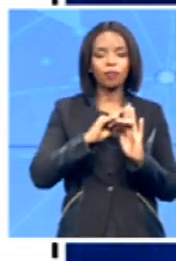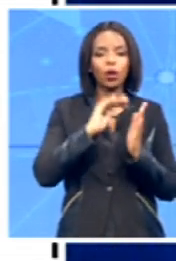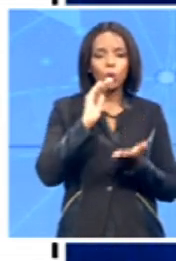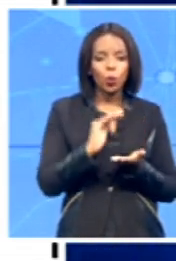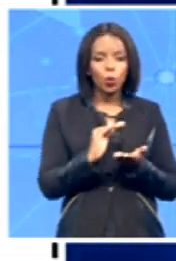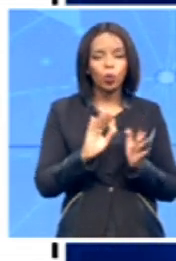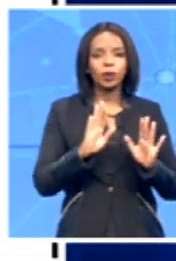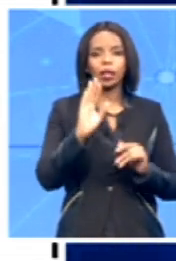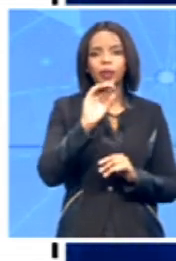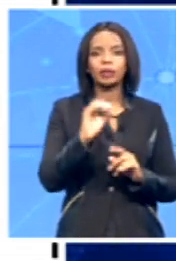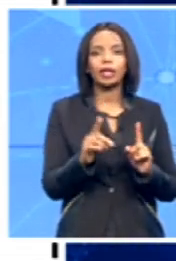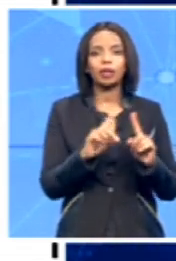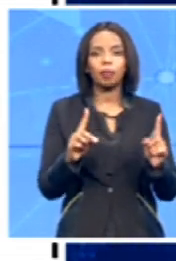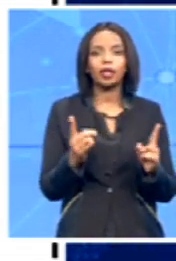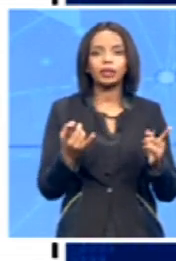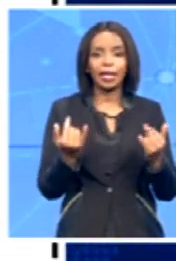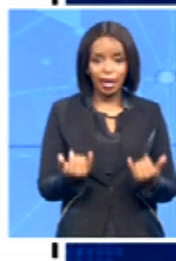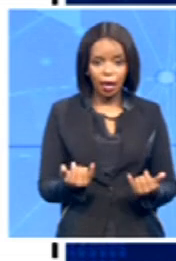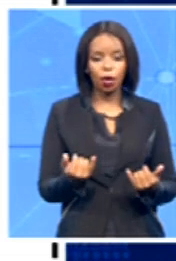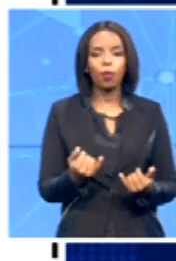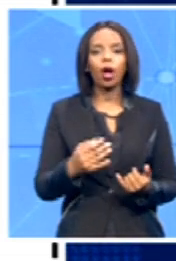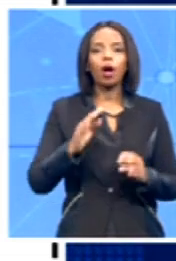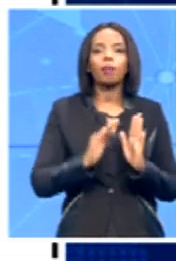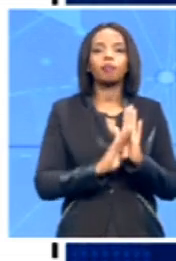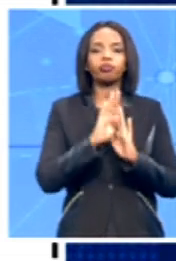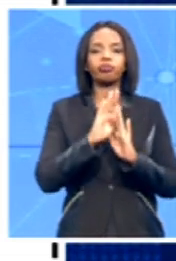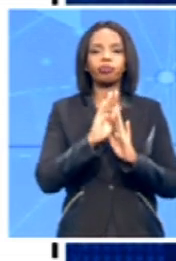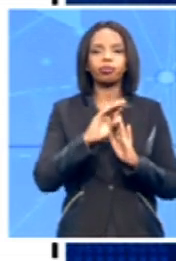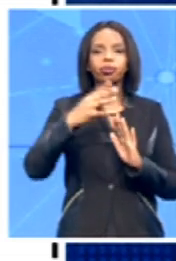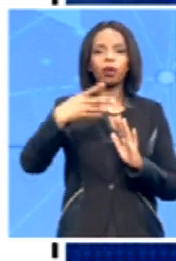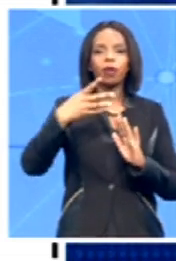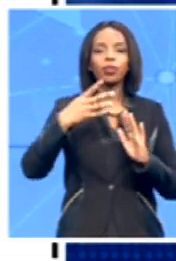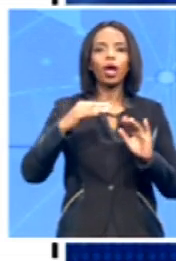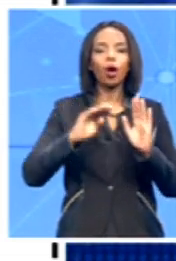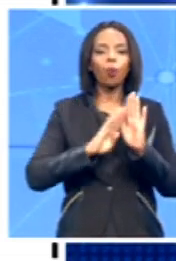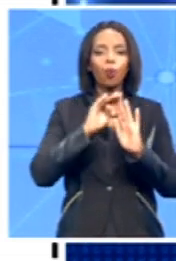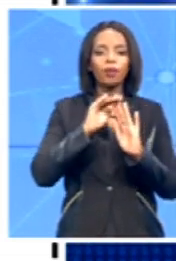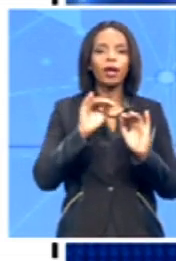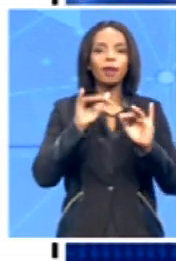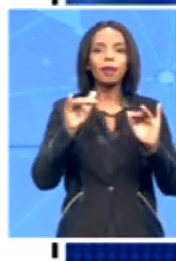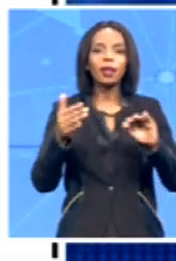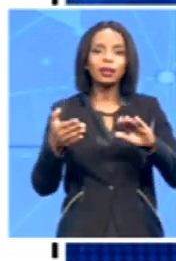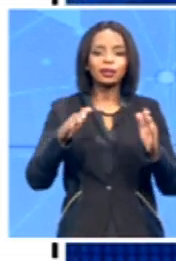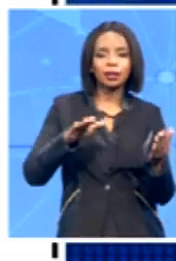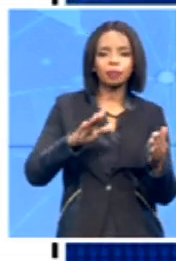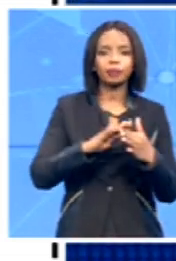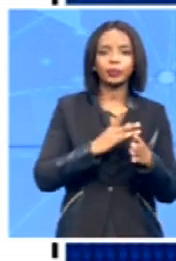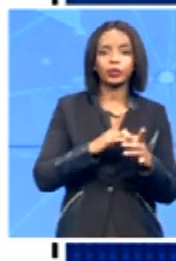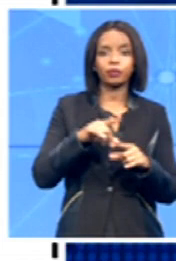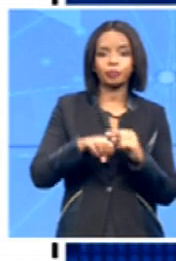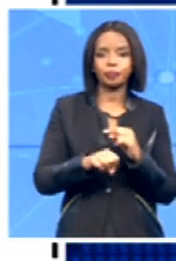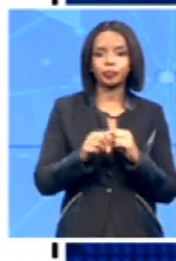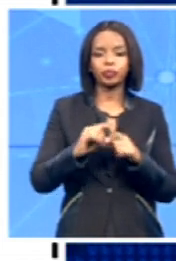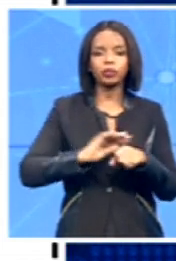wave. And there's a new category called death due to incidental finding of COVID. So this corroborates with the experience from